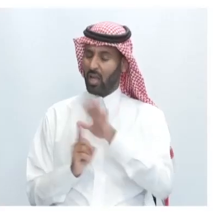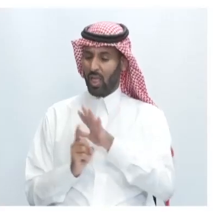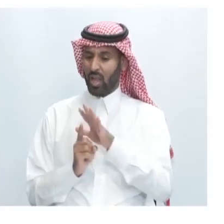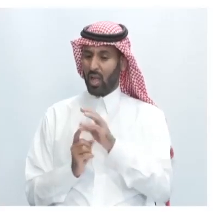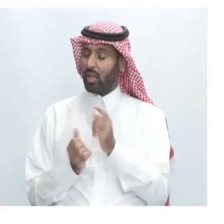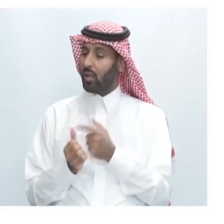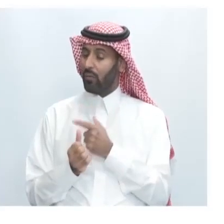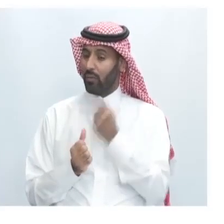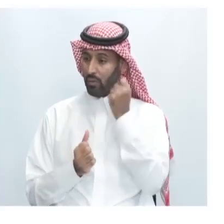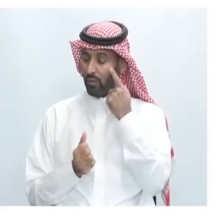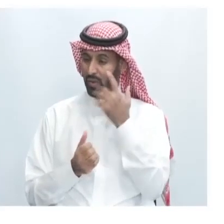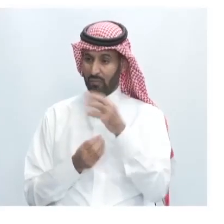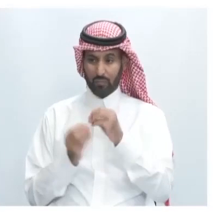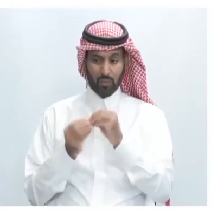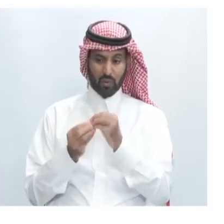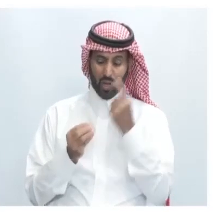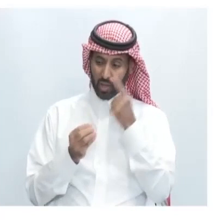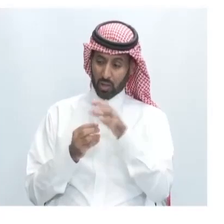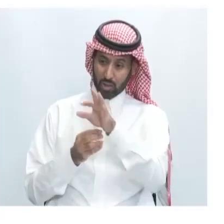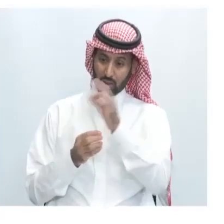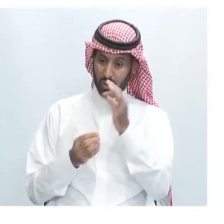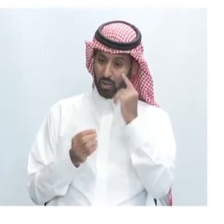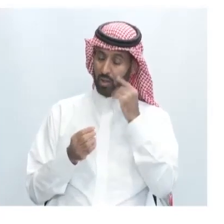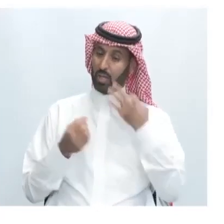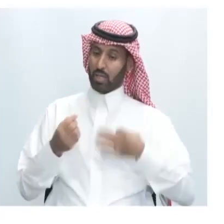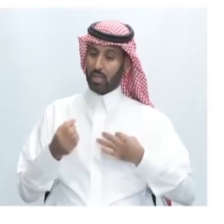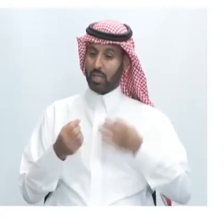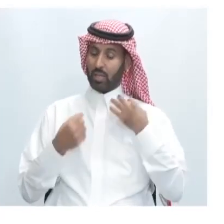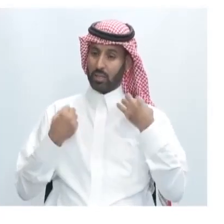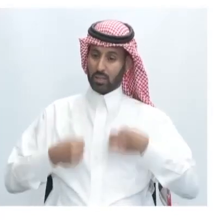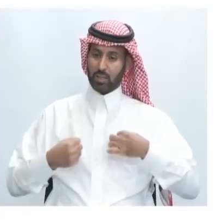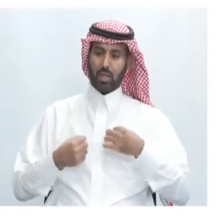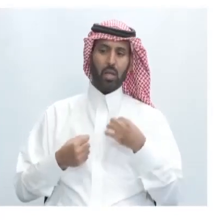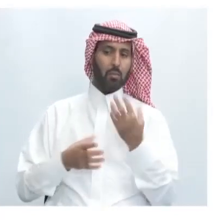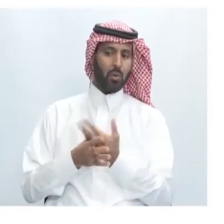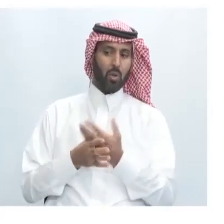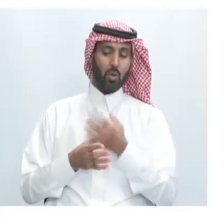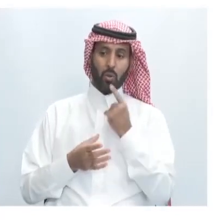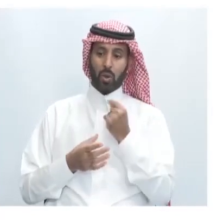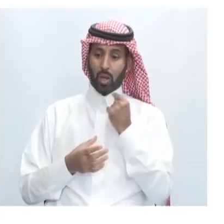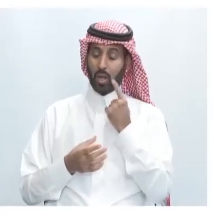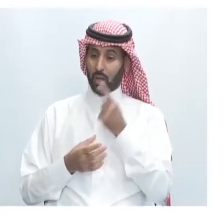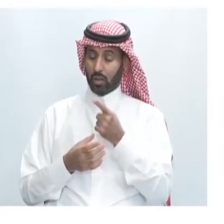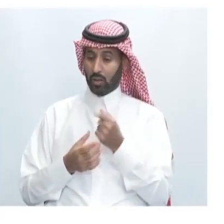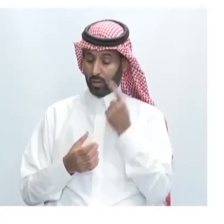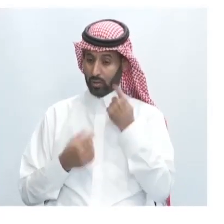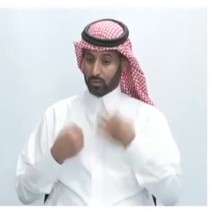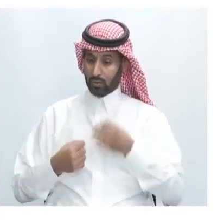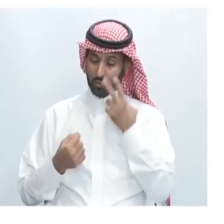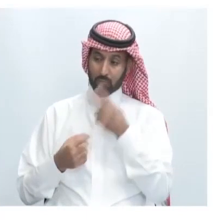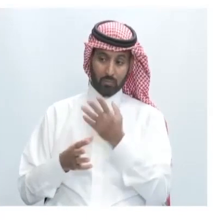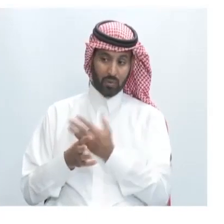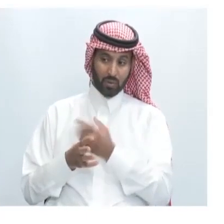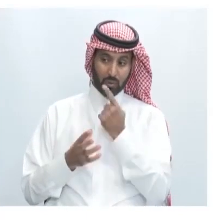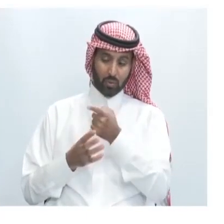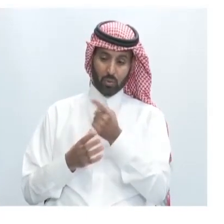one. You may think you are choosing a red shirt just because you like the color, but the truth is you are probably responding to it